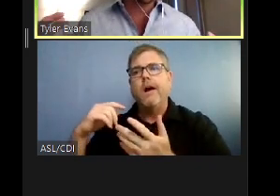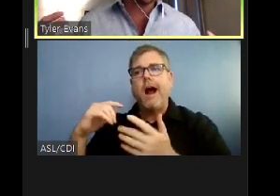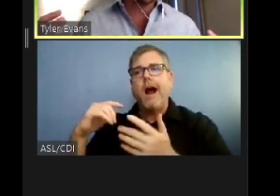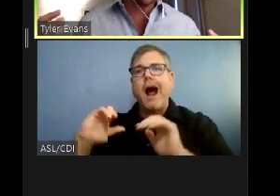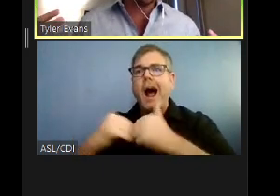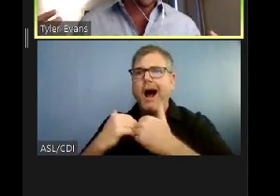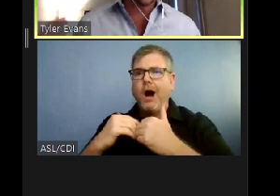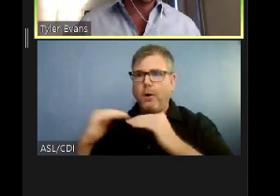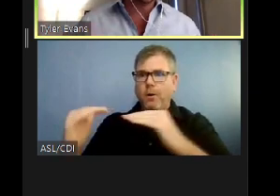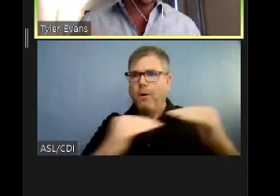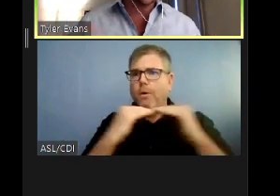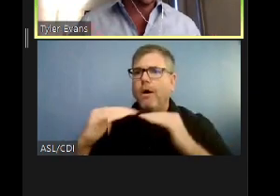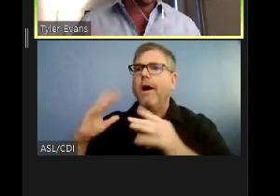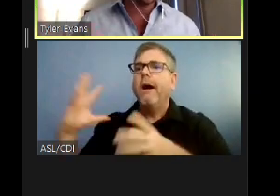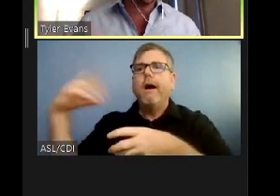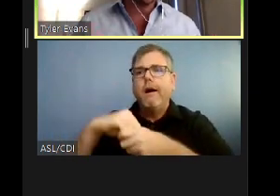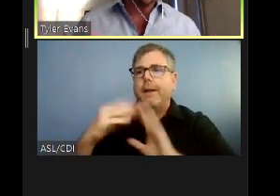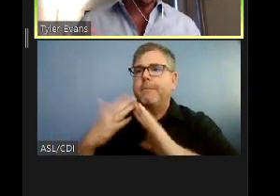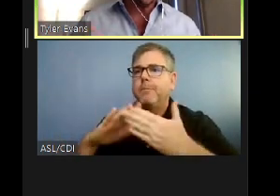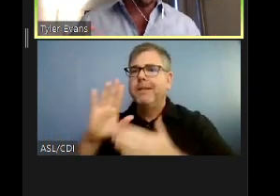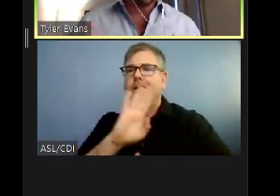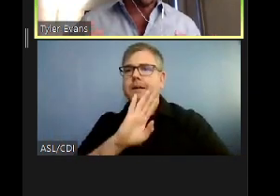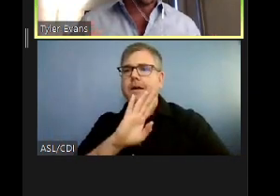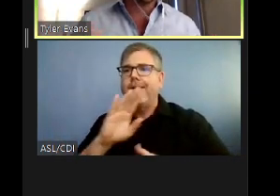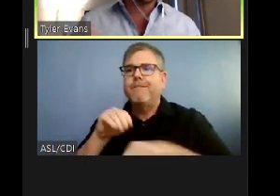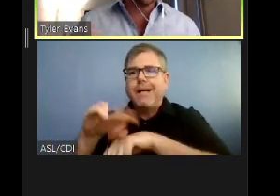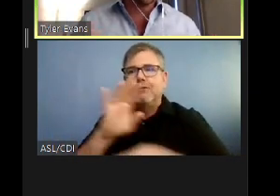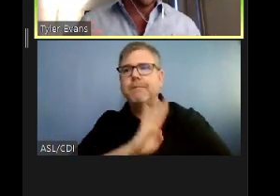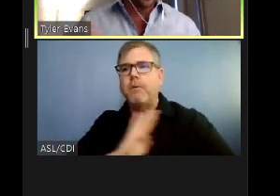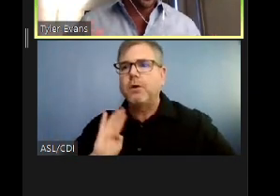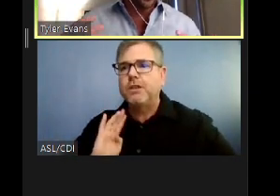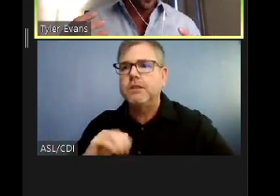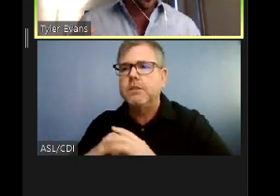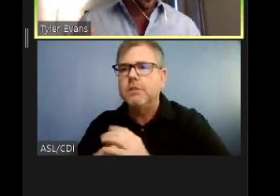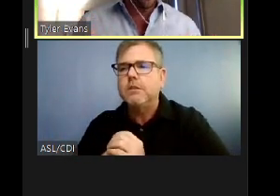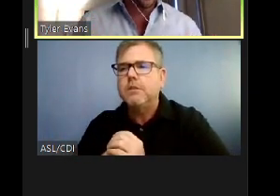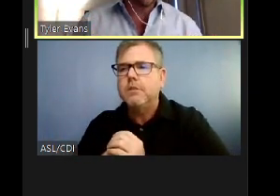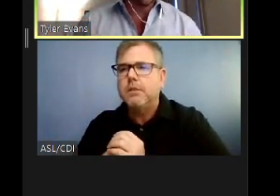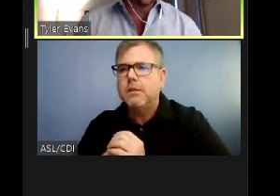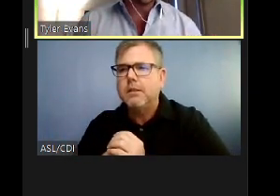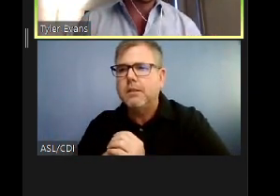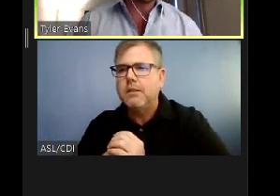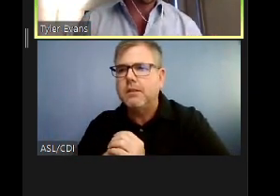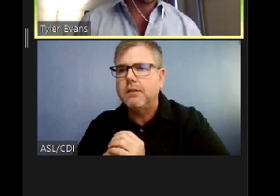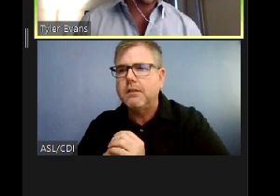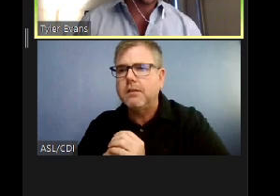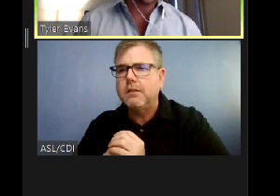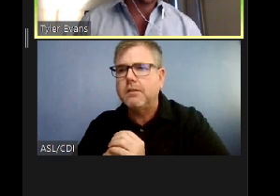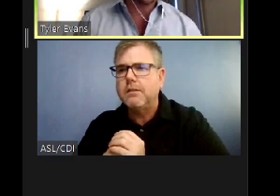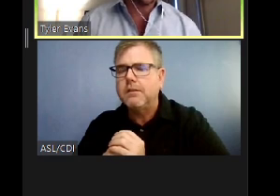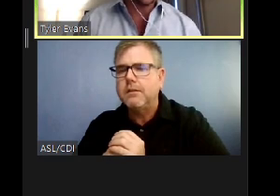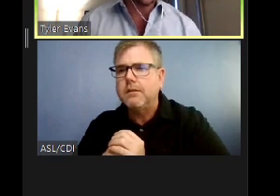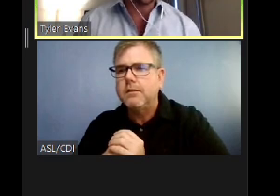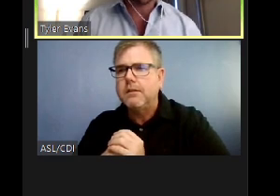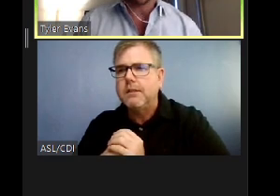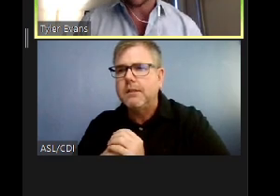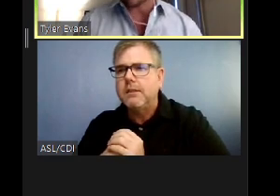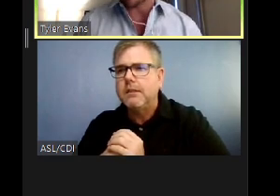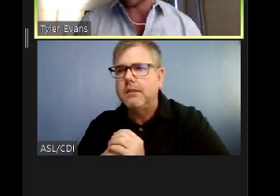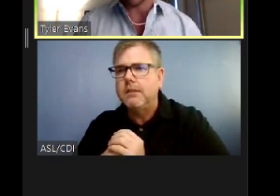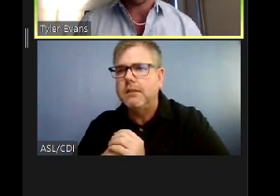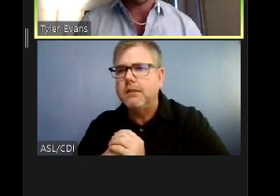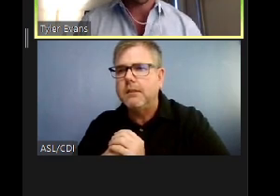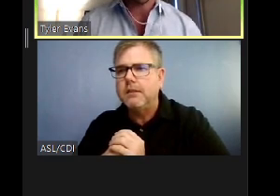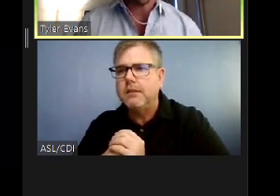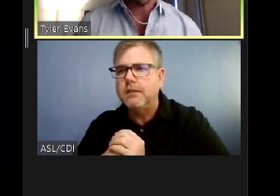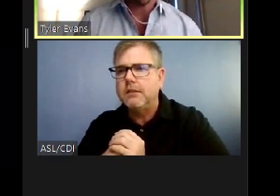we can kind of package all that into an approach that really, really identifies access and equity. Next slide,